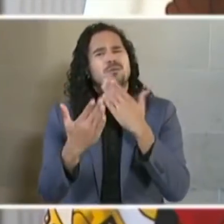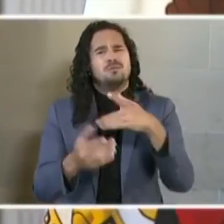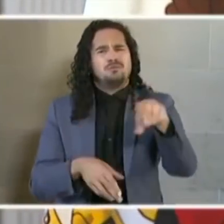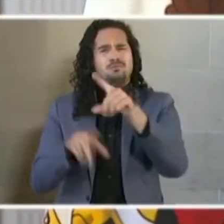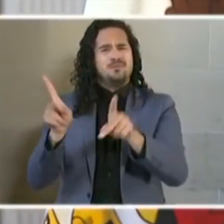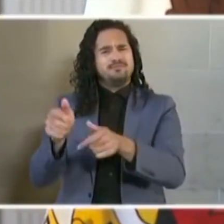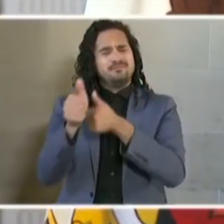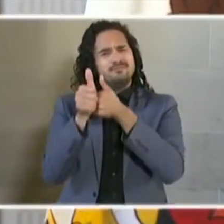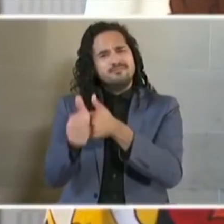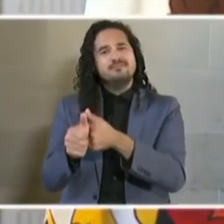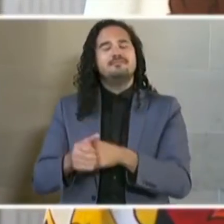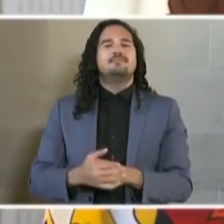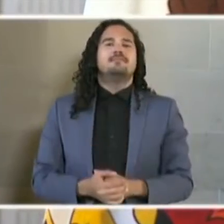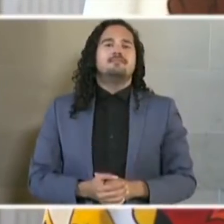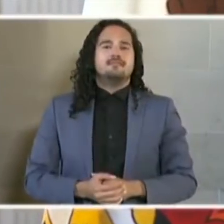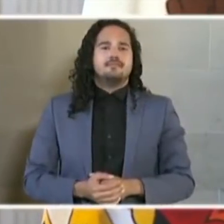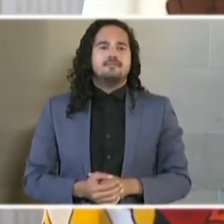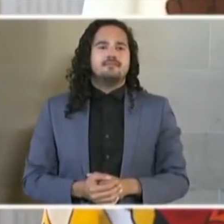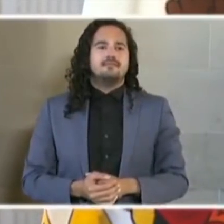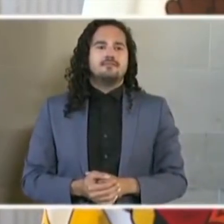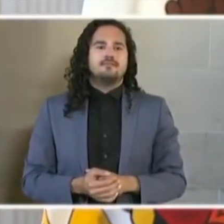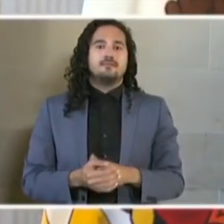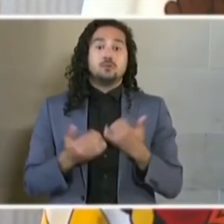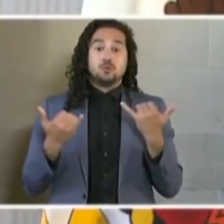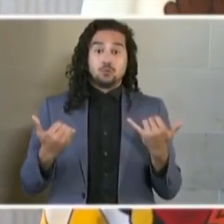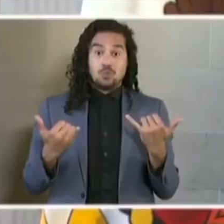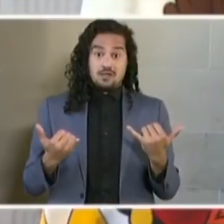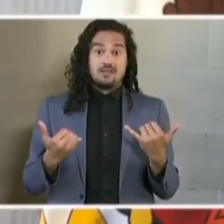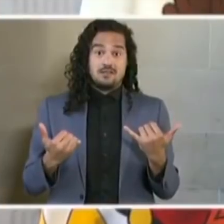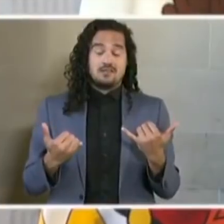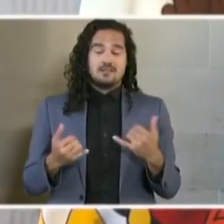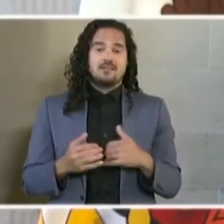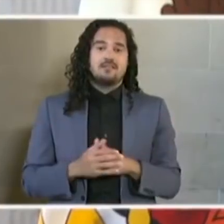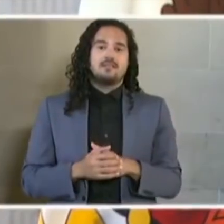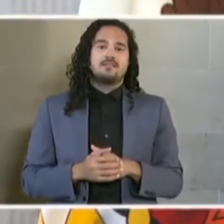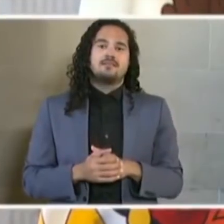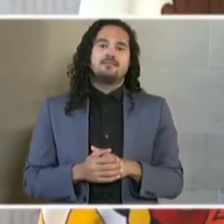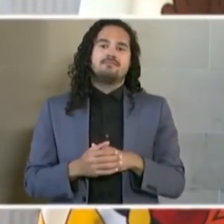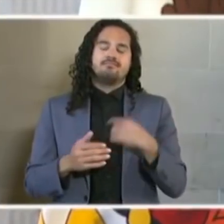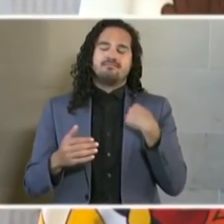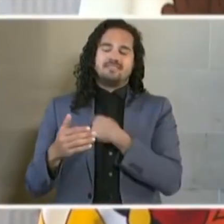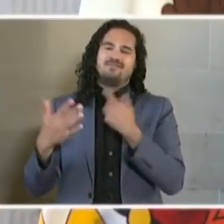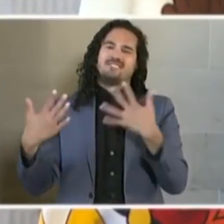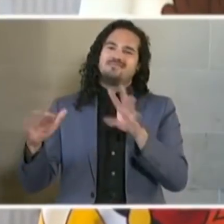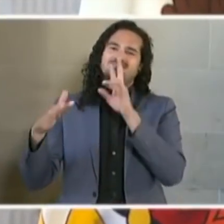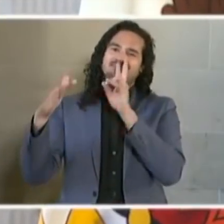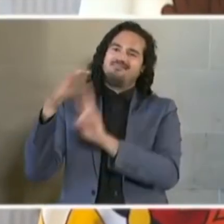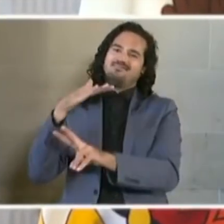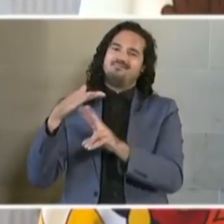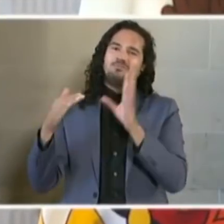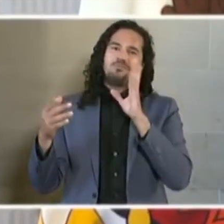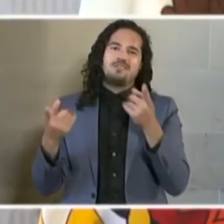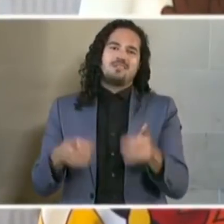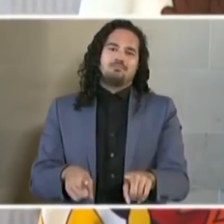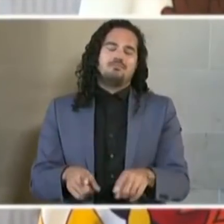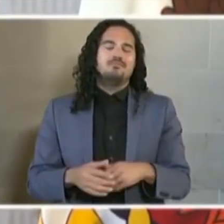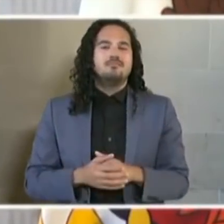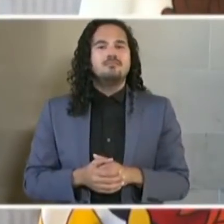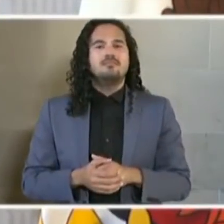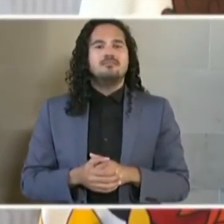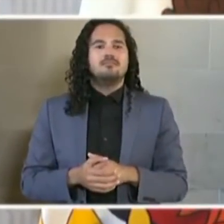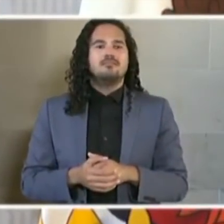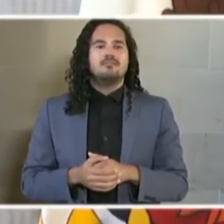Today is not unexpected with regard to our pause in reopening. Since we were